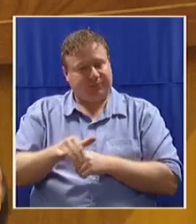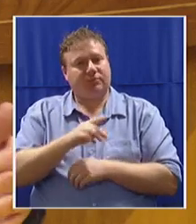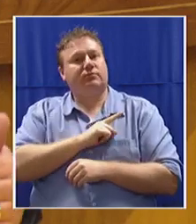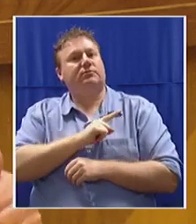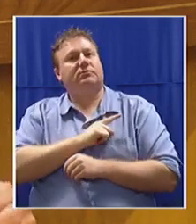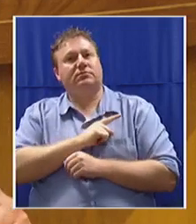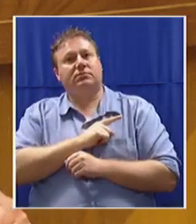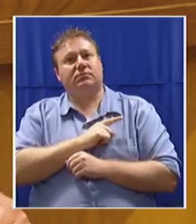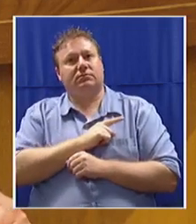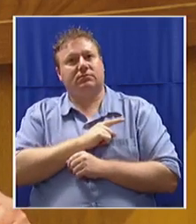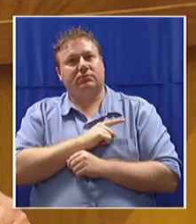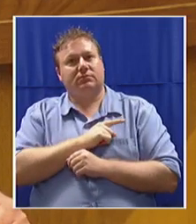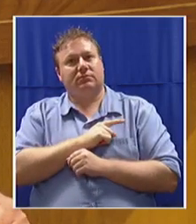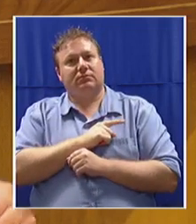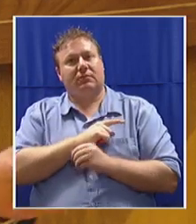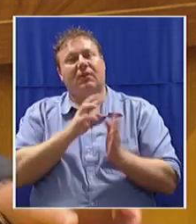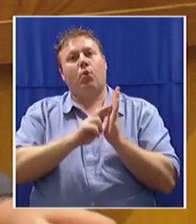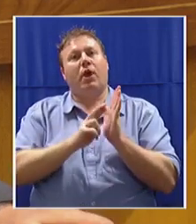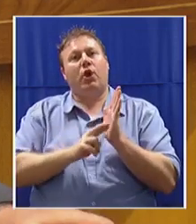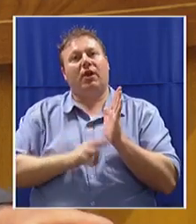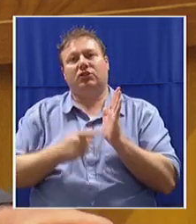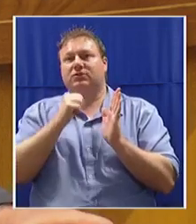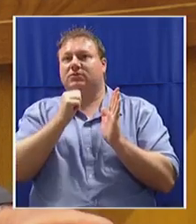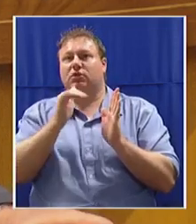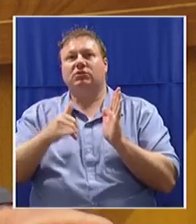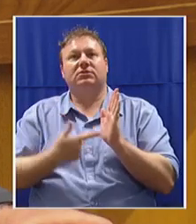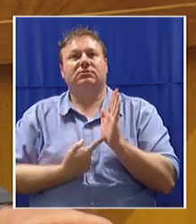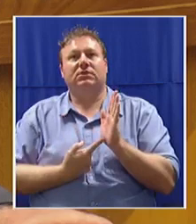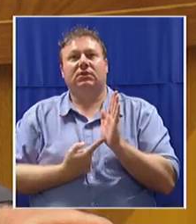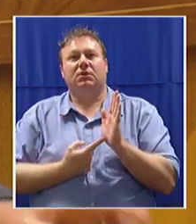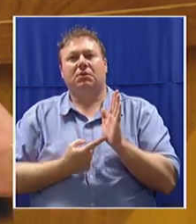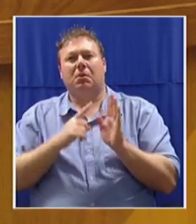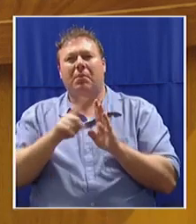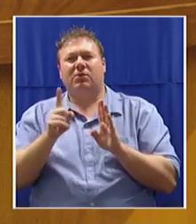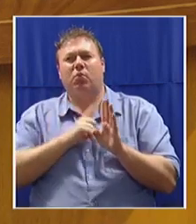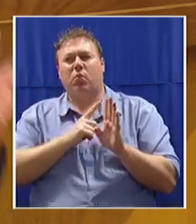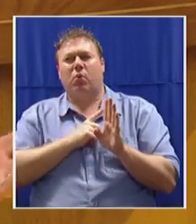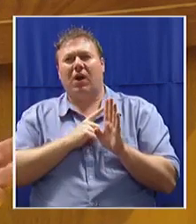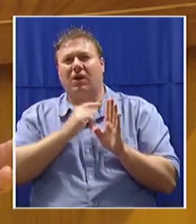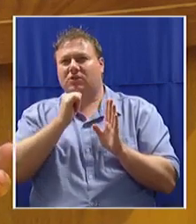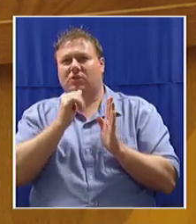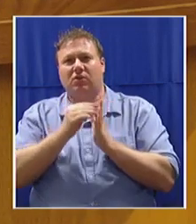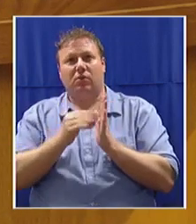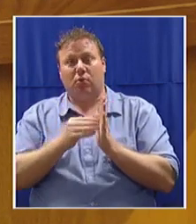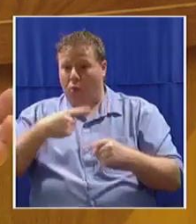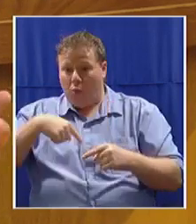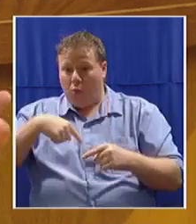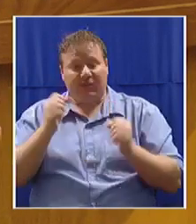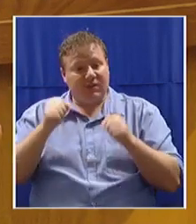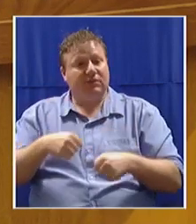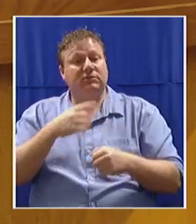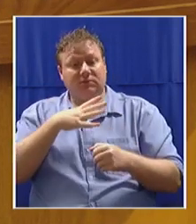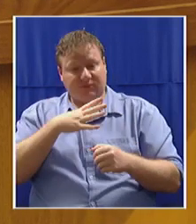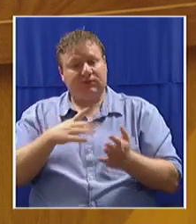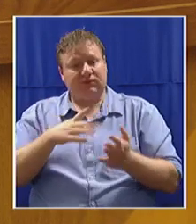that? Because of outstanding regulations. Now, there's a whole question as to why that act is not applied. We've passed it, it's signed into